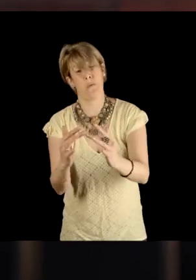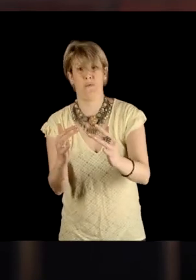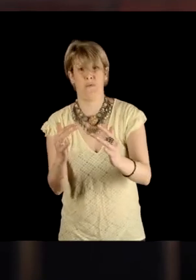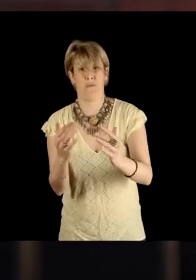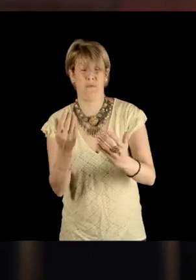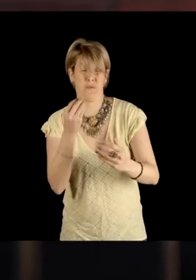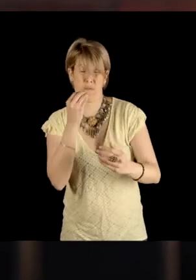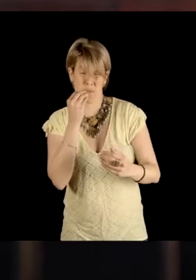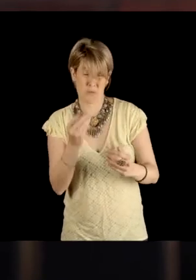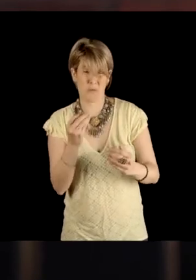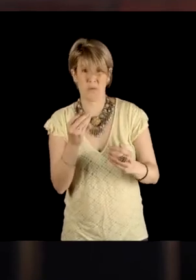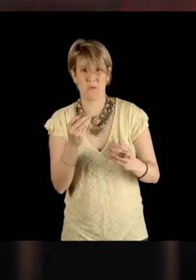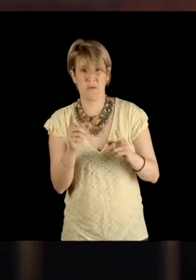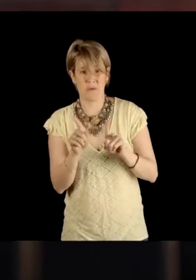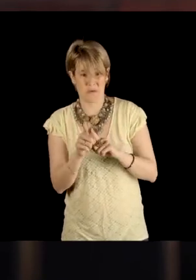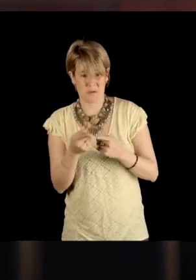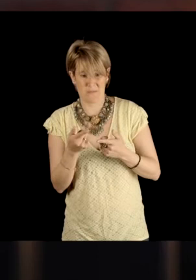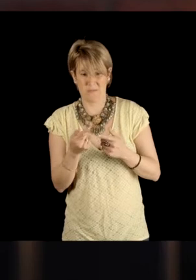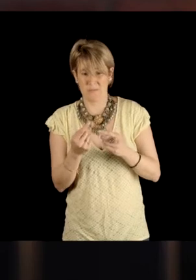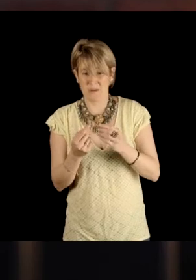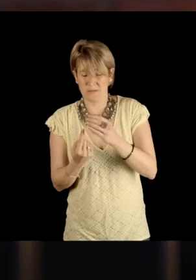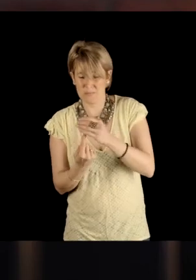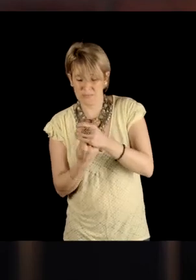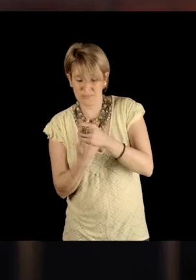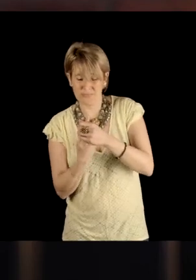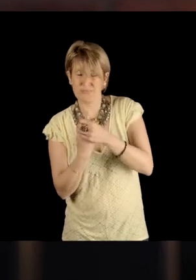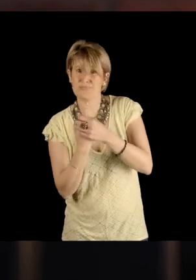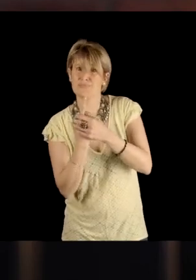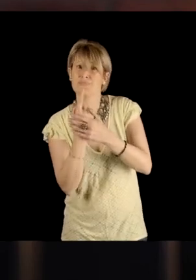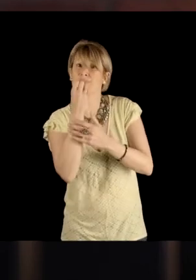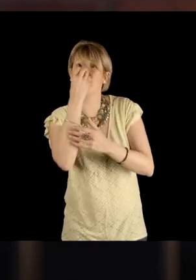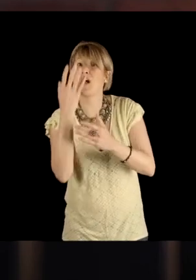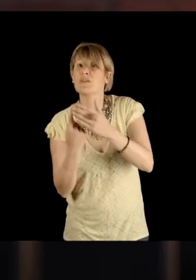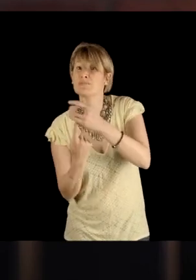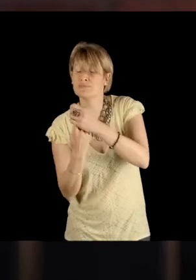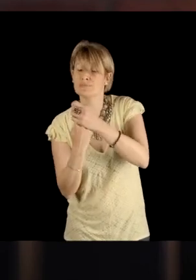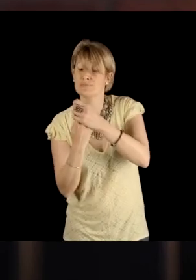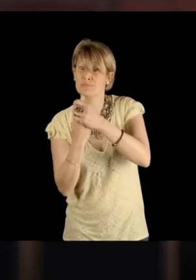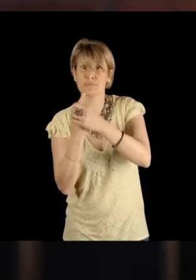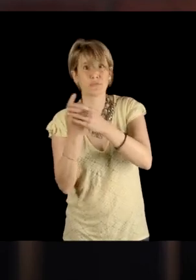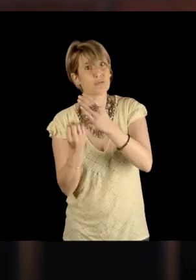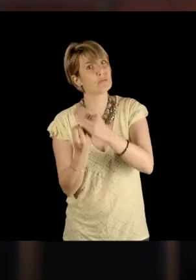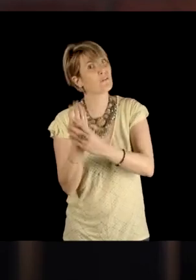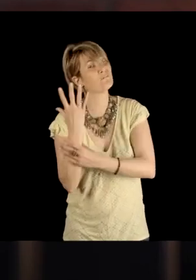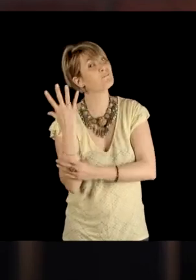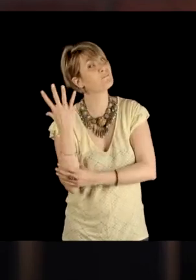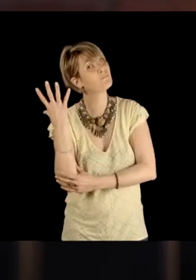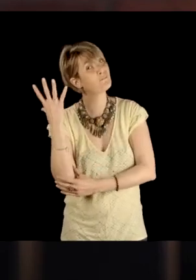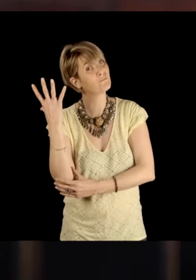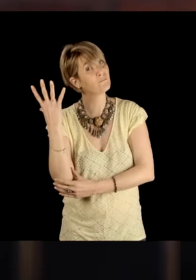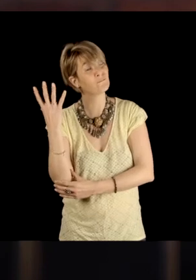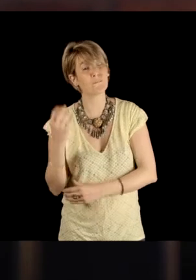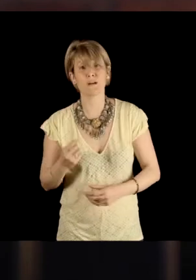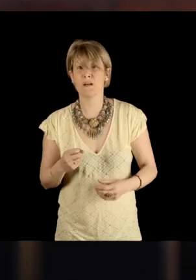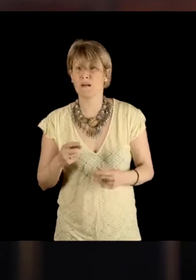to see the immediate results. If you have more time, extend it up to 30 minutes, but